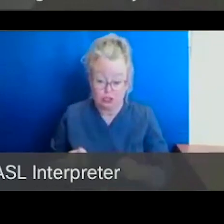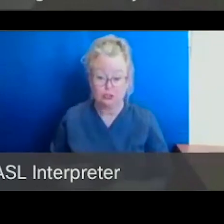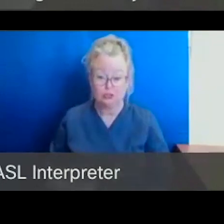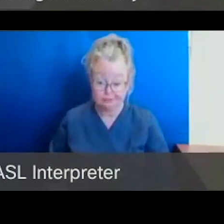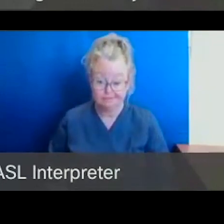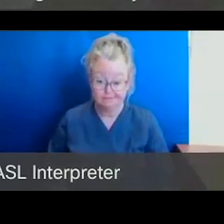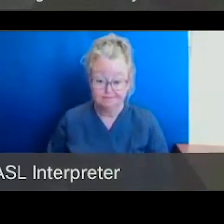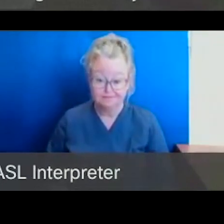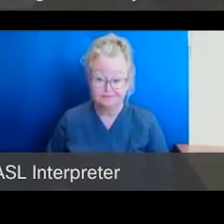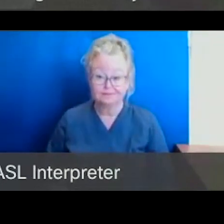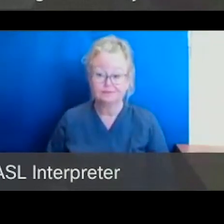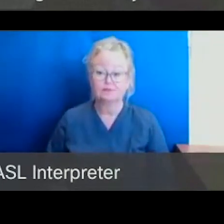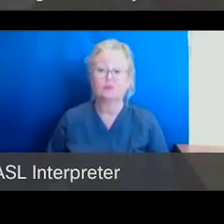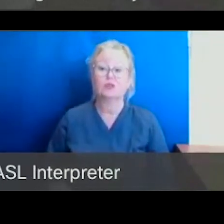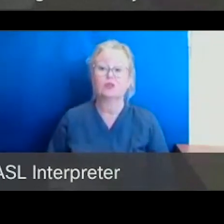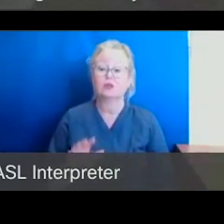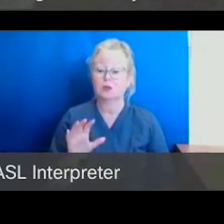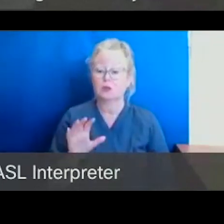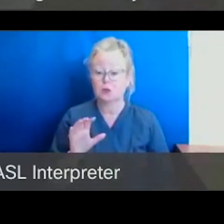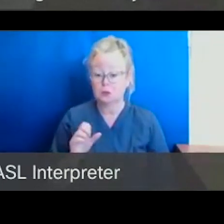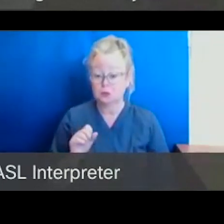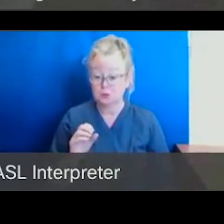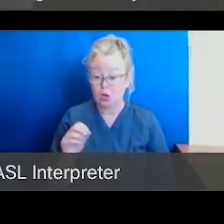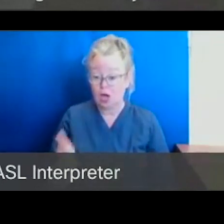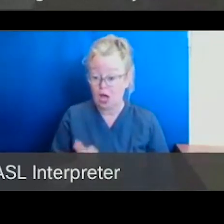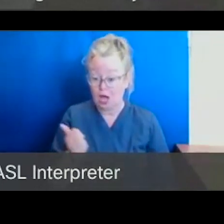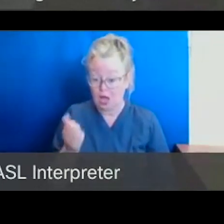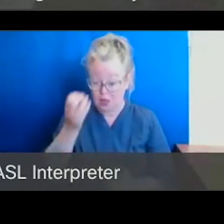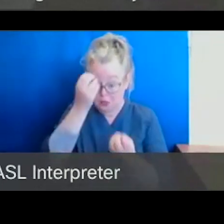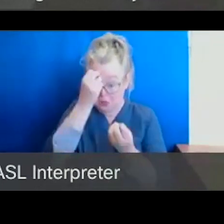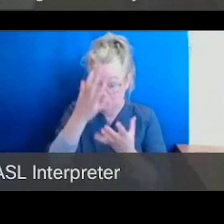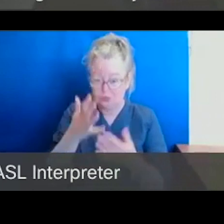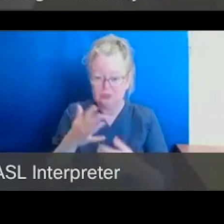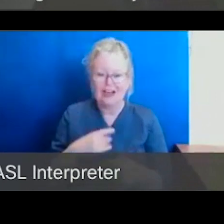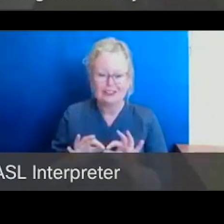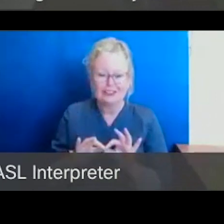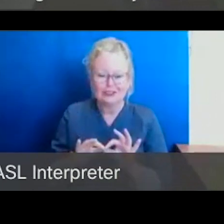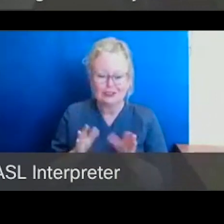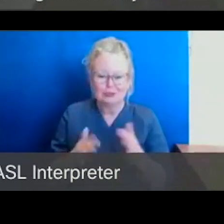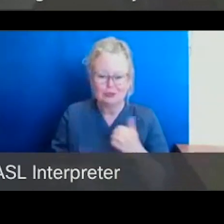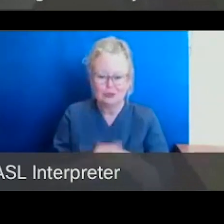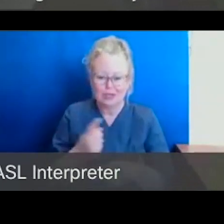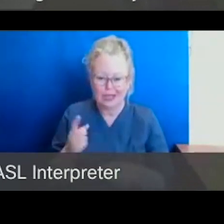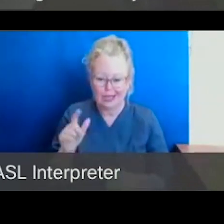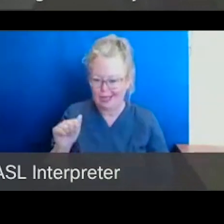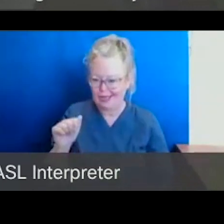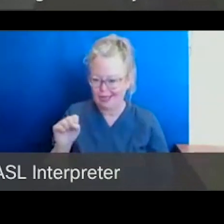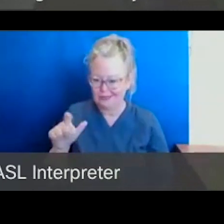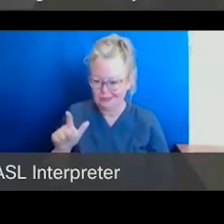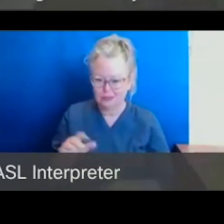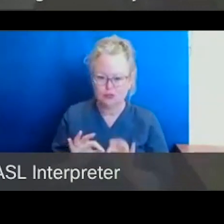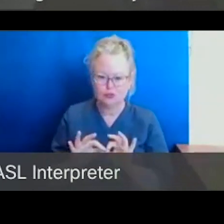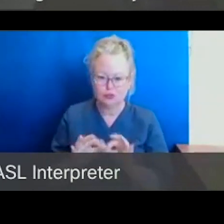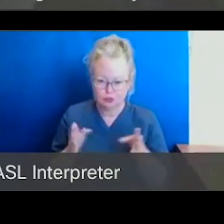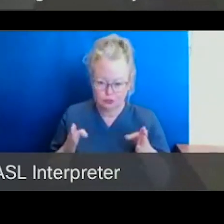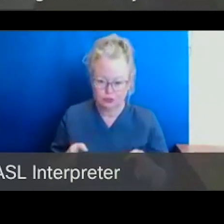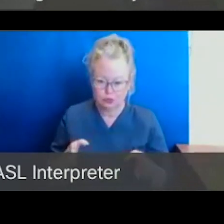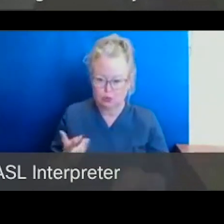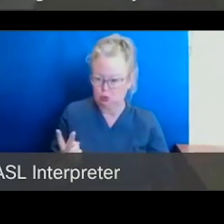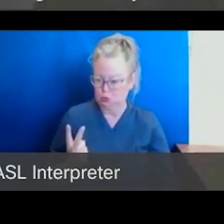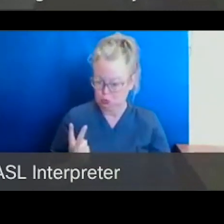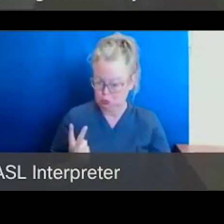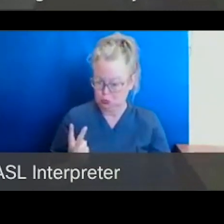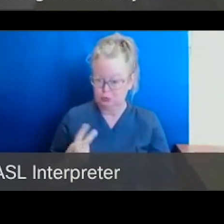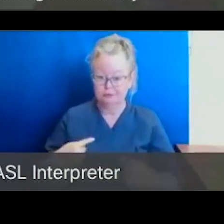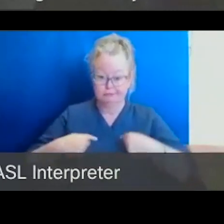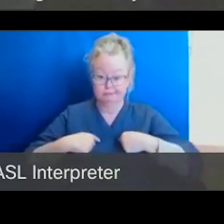also want to bring to your attention today that we do have American Sign Language interpreters, ASL interpreters. There are